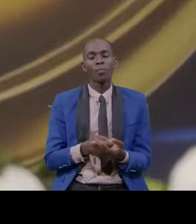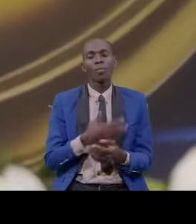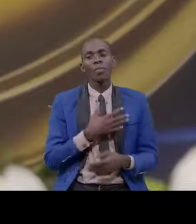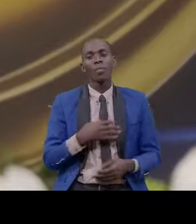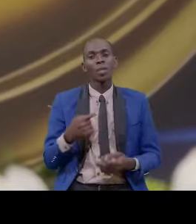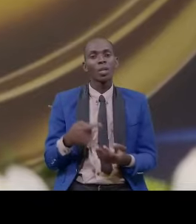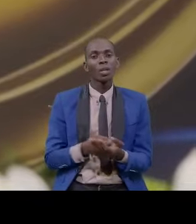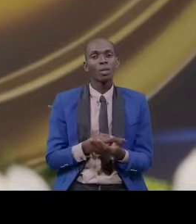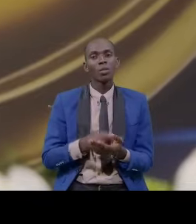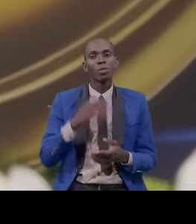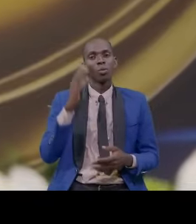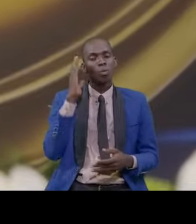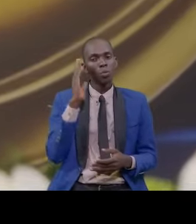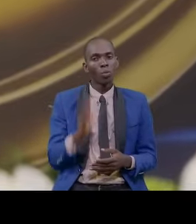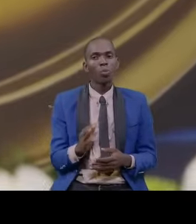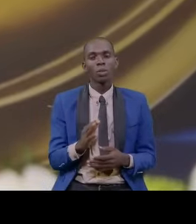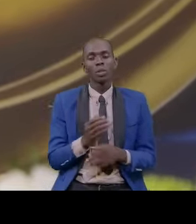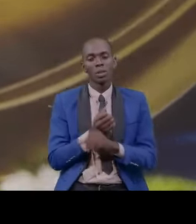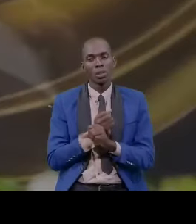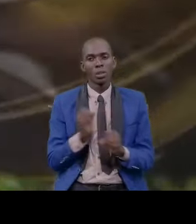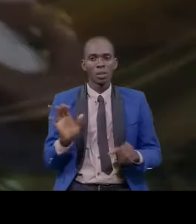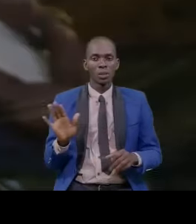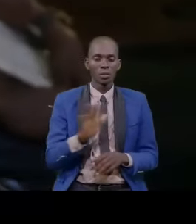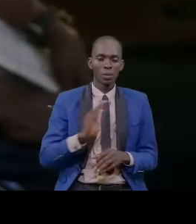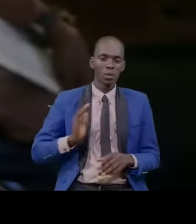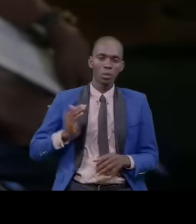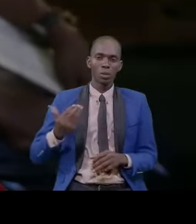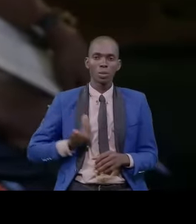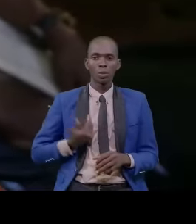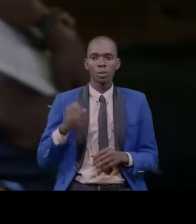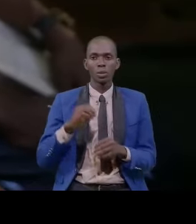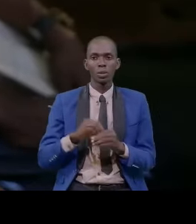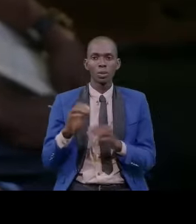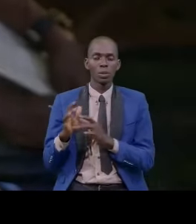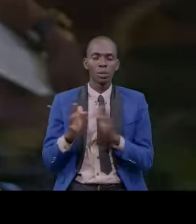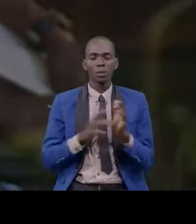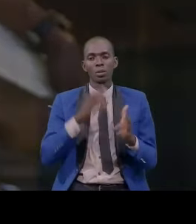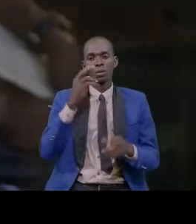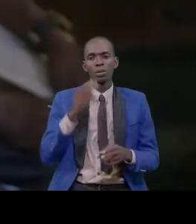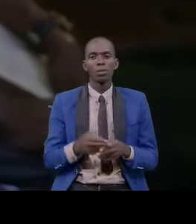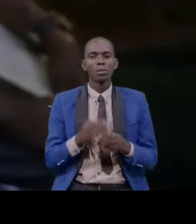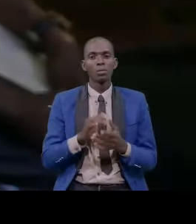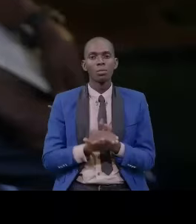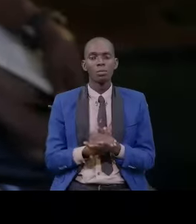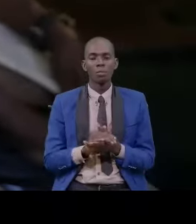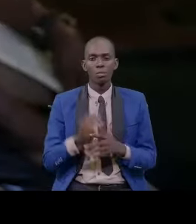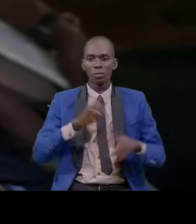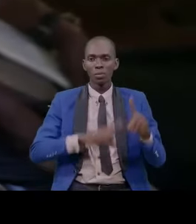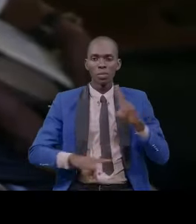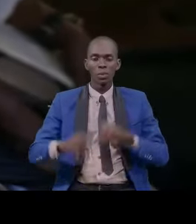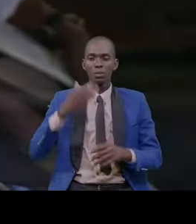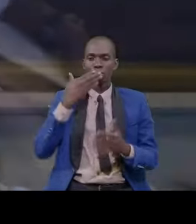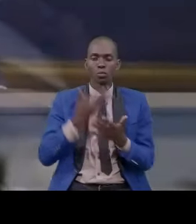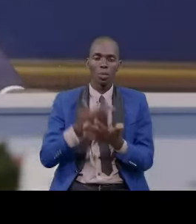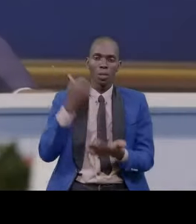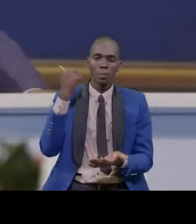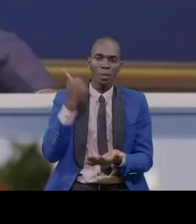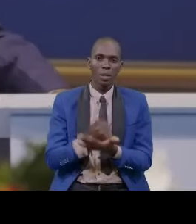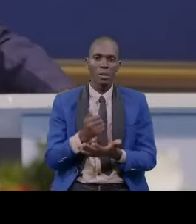save their souls in Jesus' name. Amen. I need a good amen. Amen.